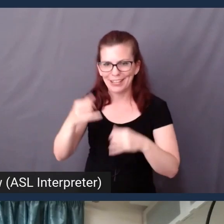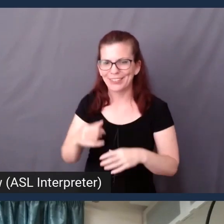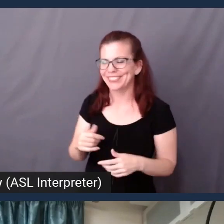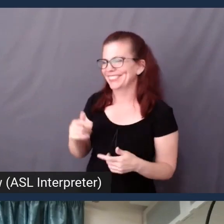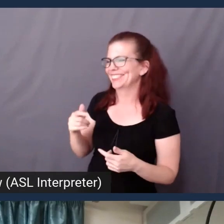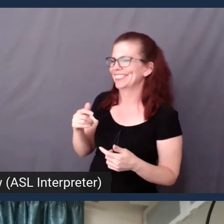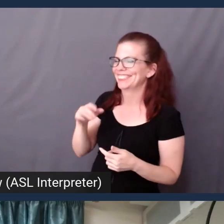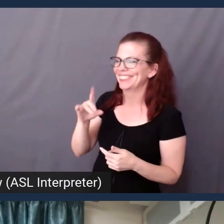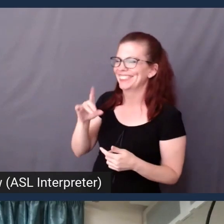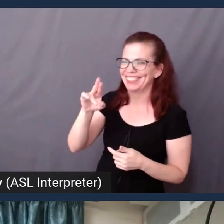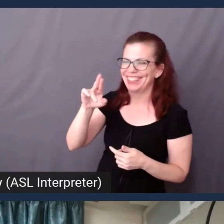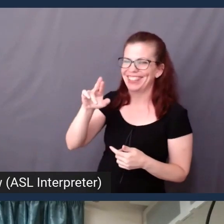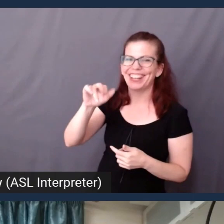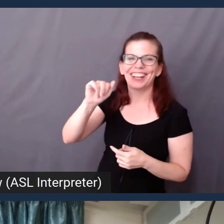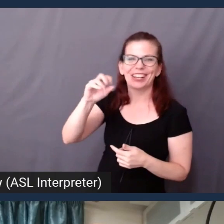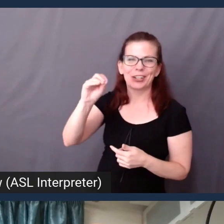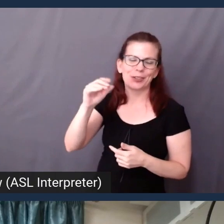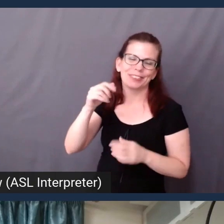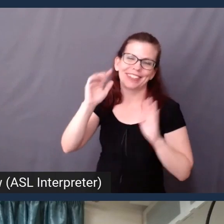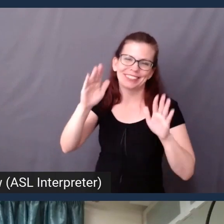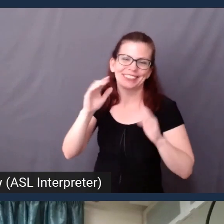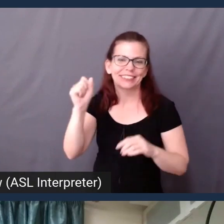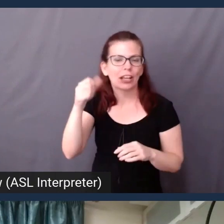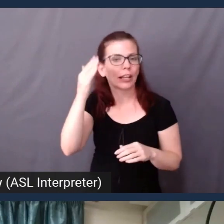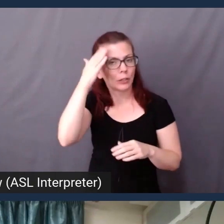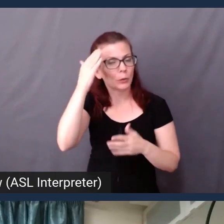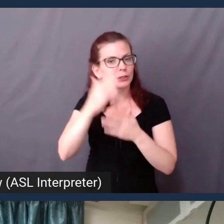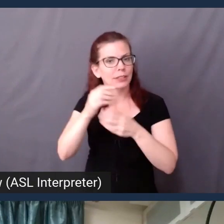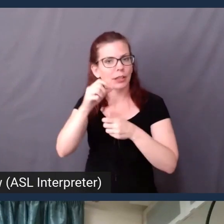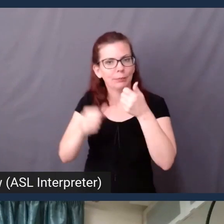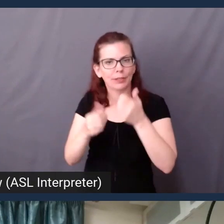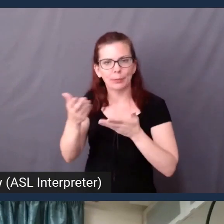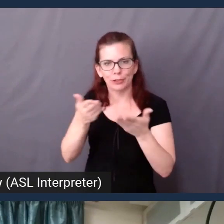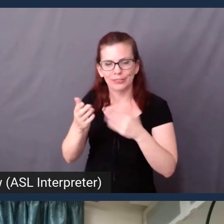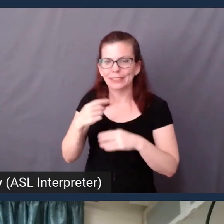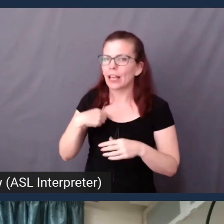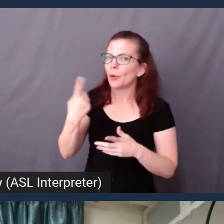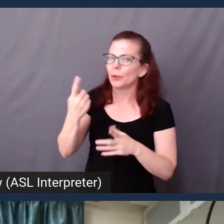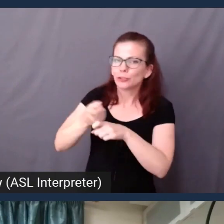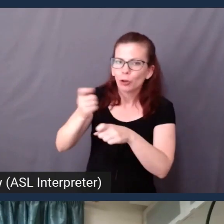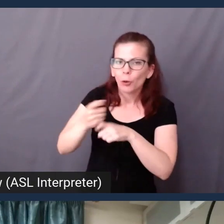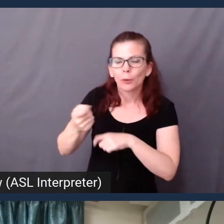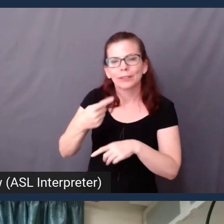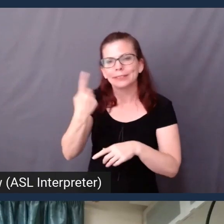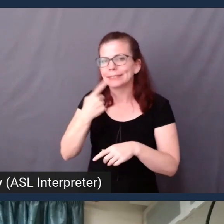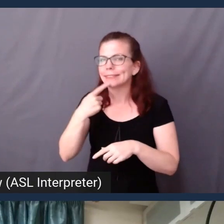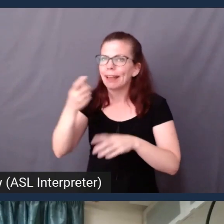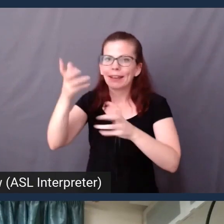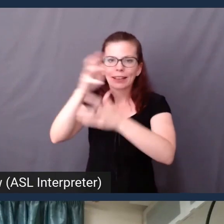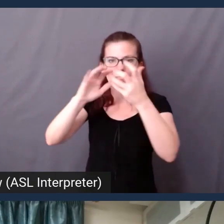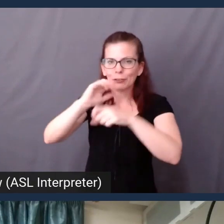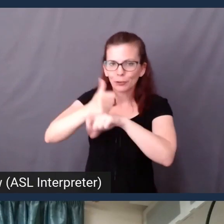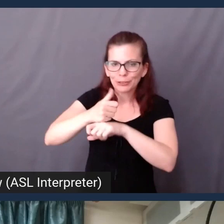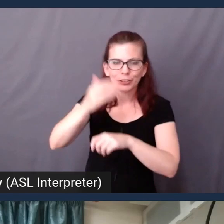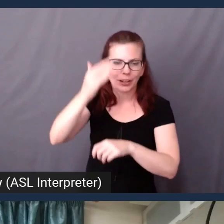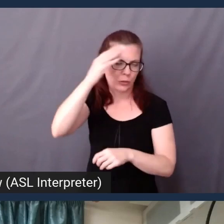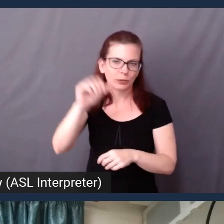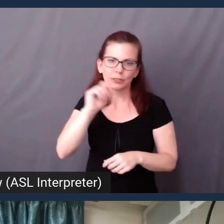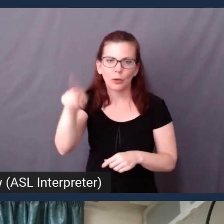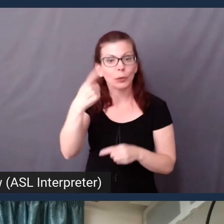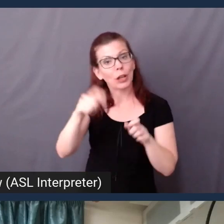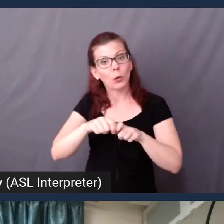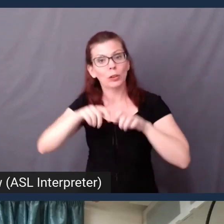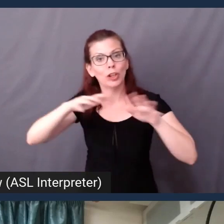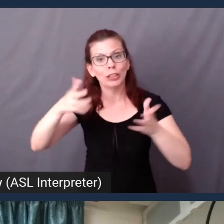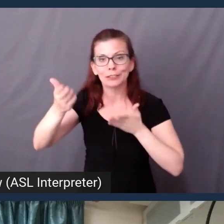Yeah. So excellent. Yeah, I know some services, and I always joke, right? I always ask about CloudFormation, and I know it's not just a matter of like launch a service and then